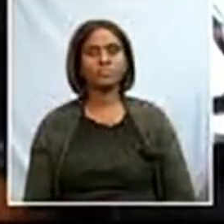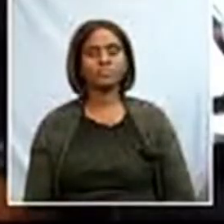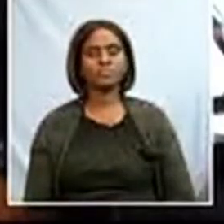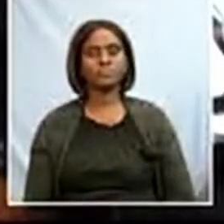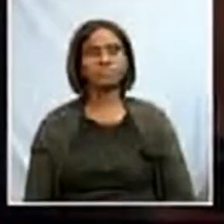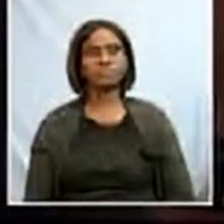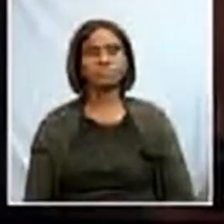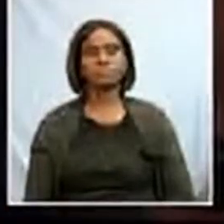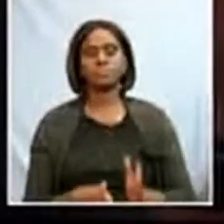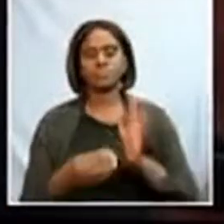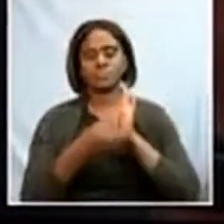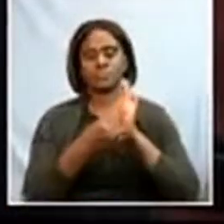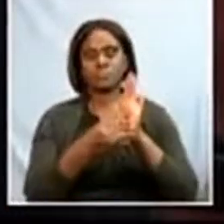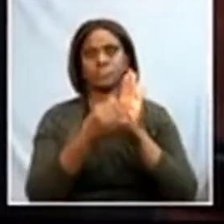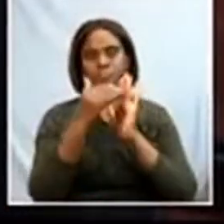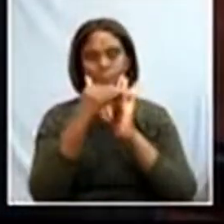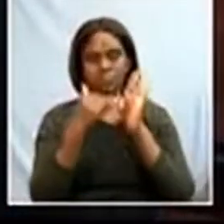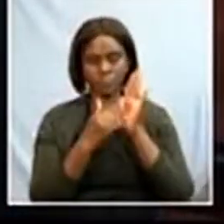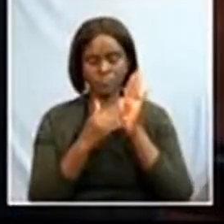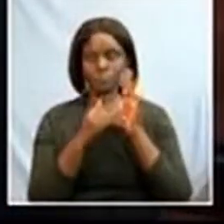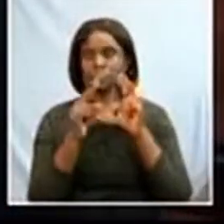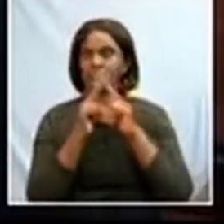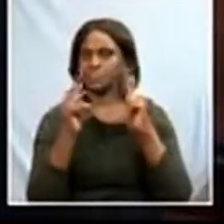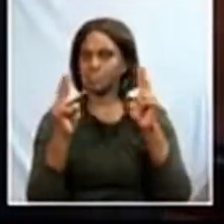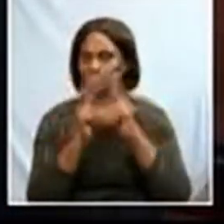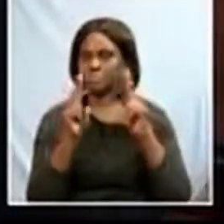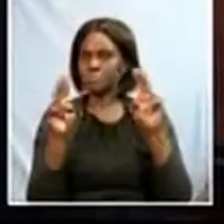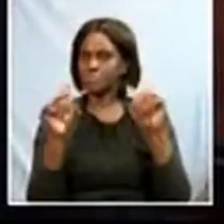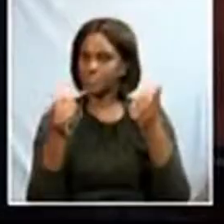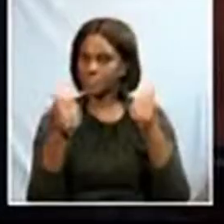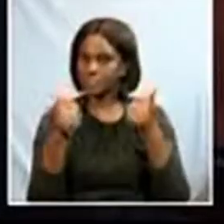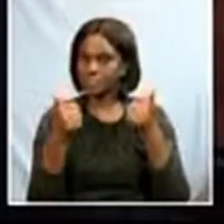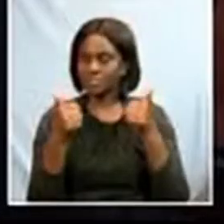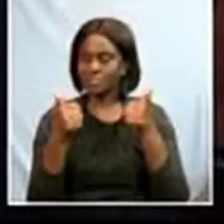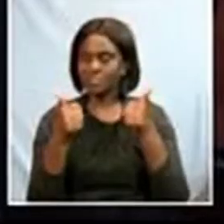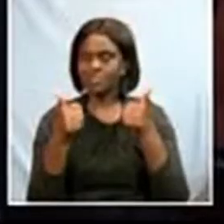The guidelines are quiet.